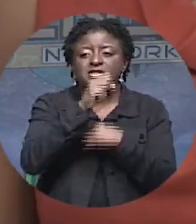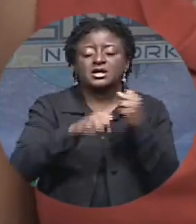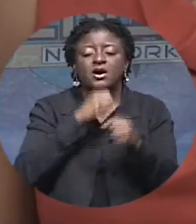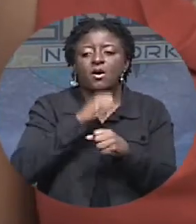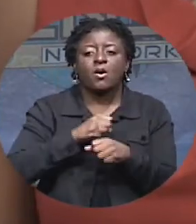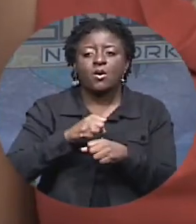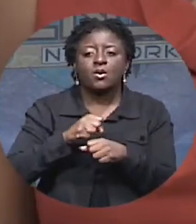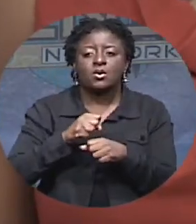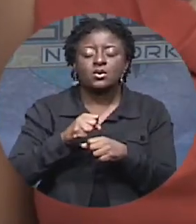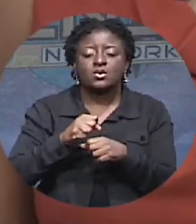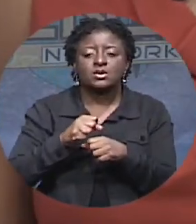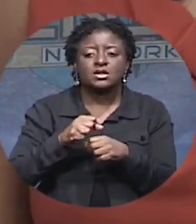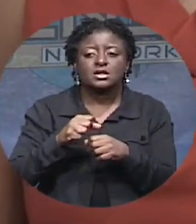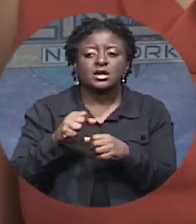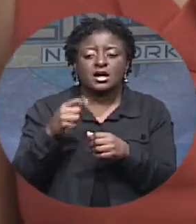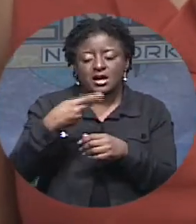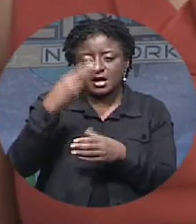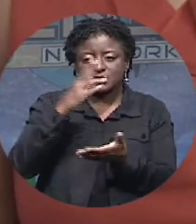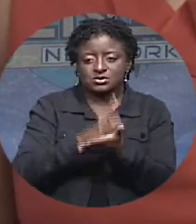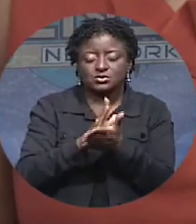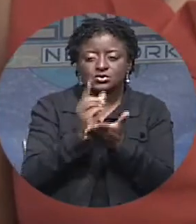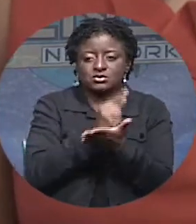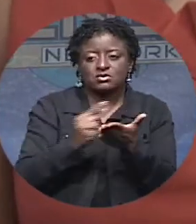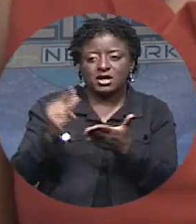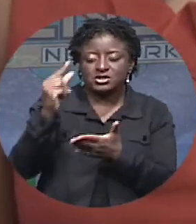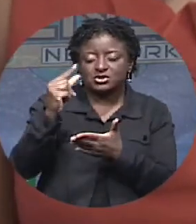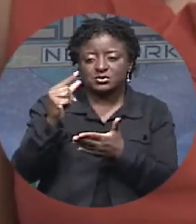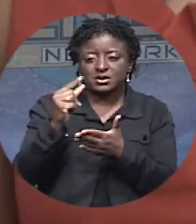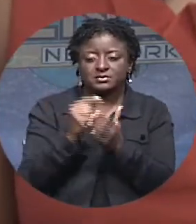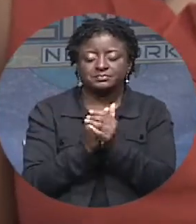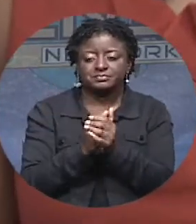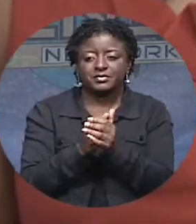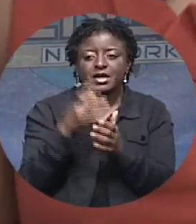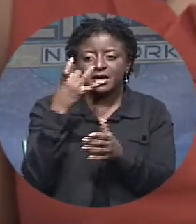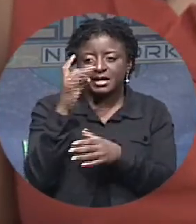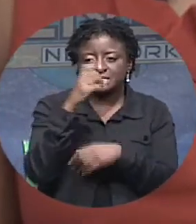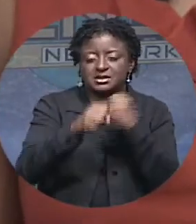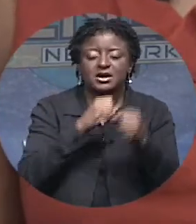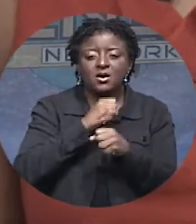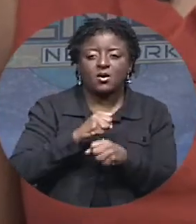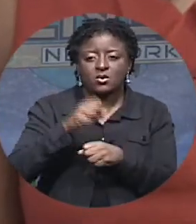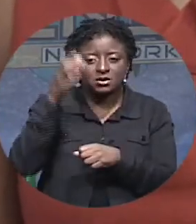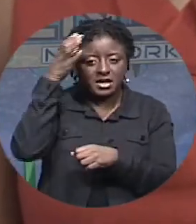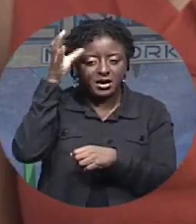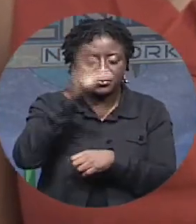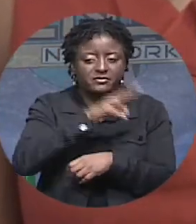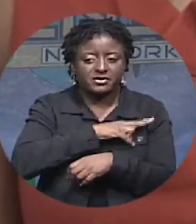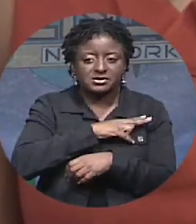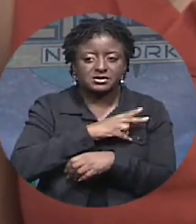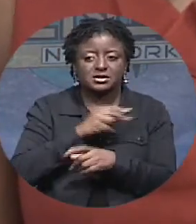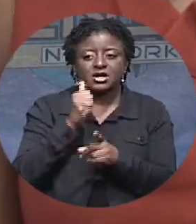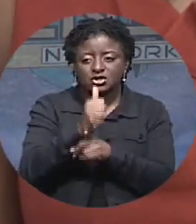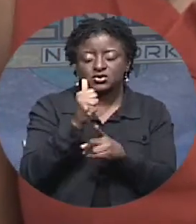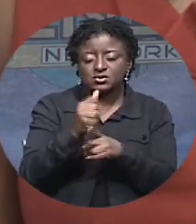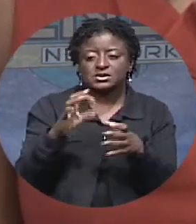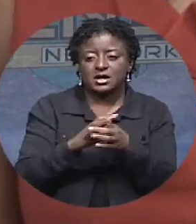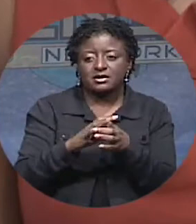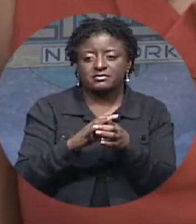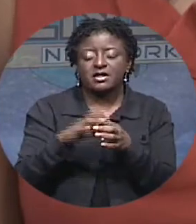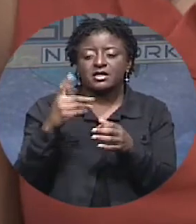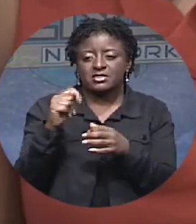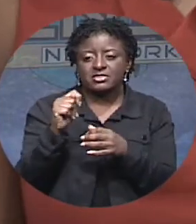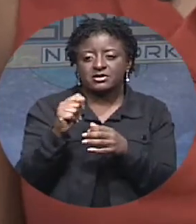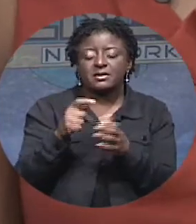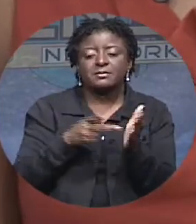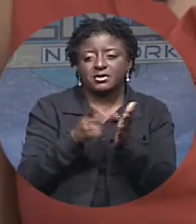Augustine's Monastery two Sundays ago. 18-year-old Cameron Vincent is accused of the August 11th murder. Police say the 17-year-old